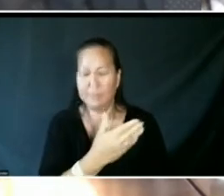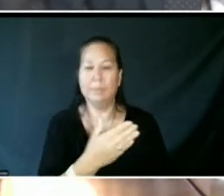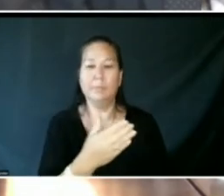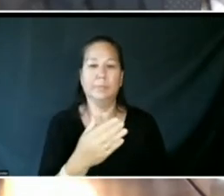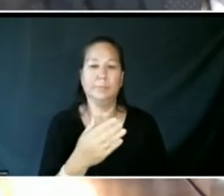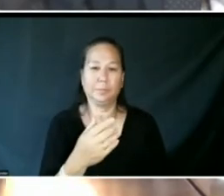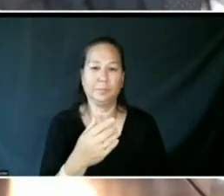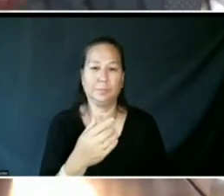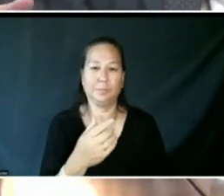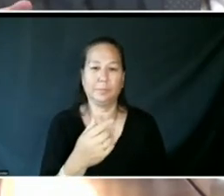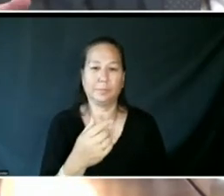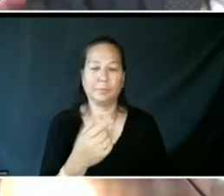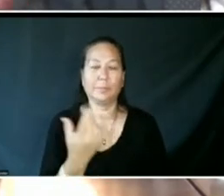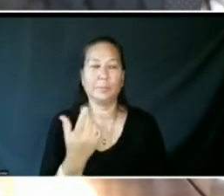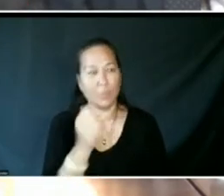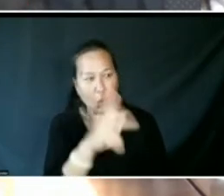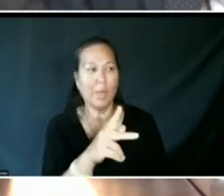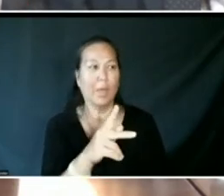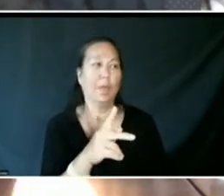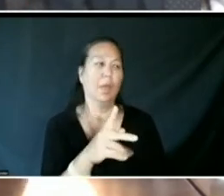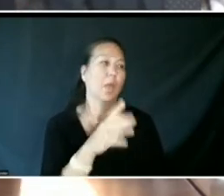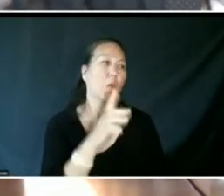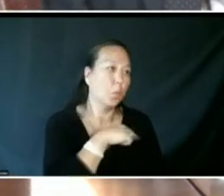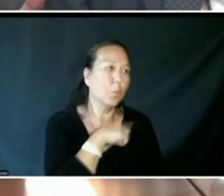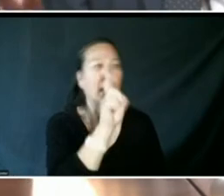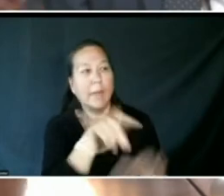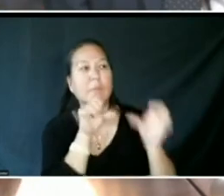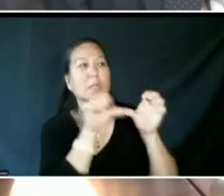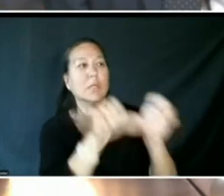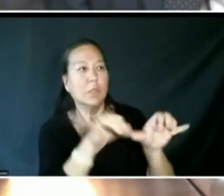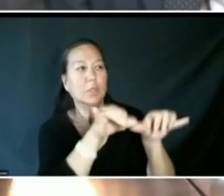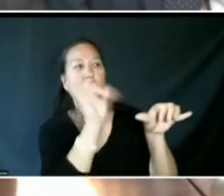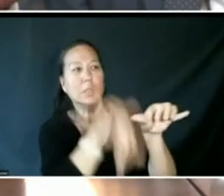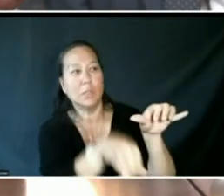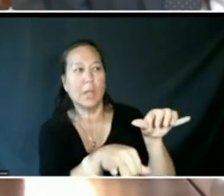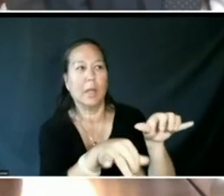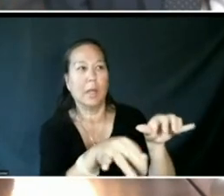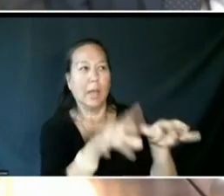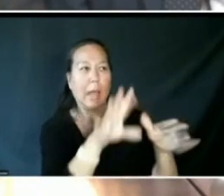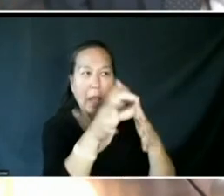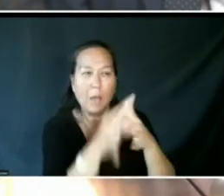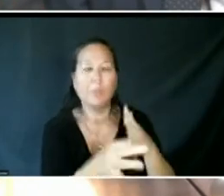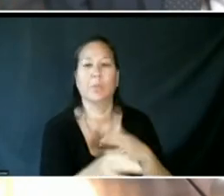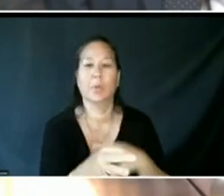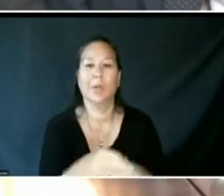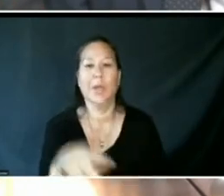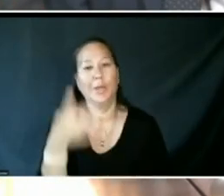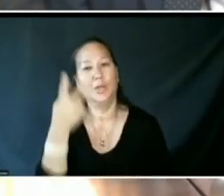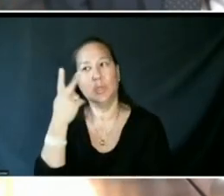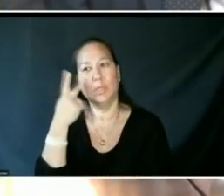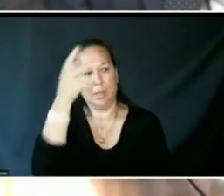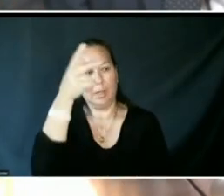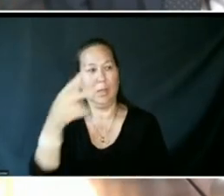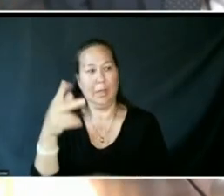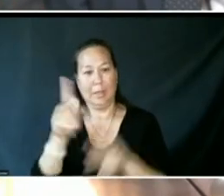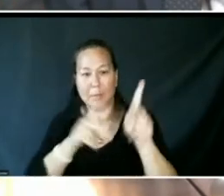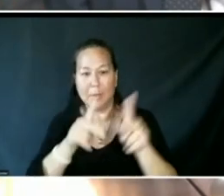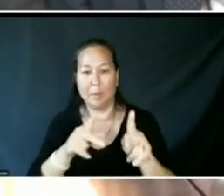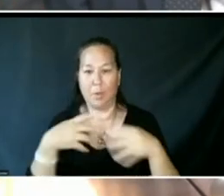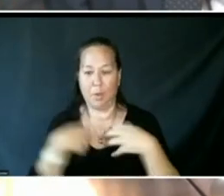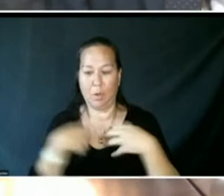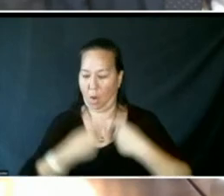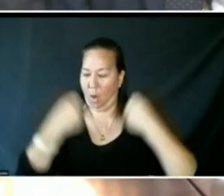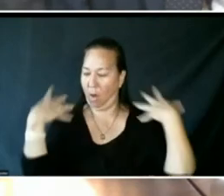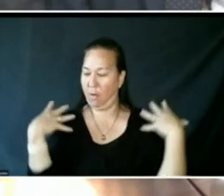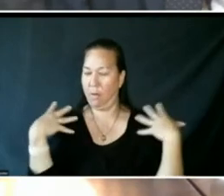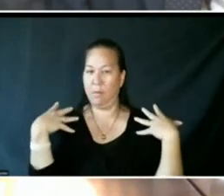slumps his shoulders and says, okay, y'all, we got to keep on counting. And then you see him take their coats off, get the ballots out. And then a secondary thing that you'll see on there